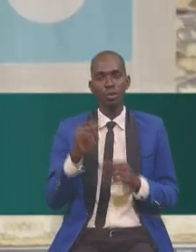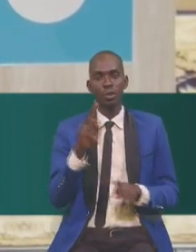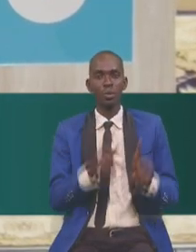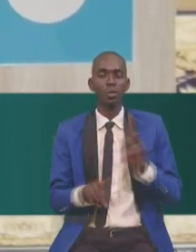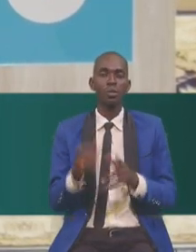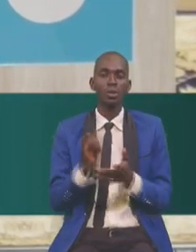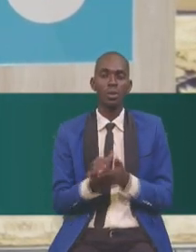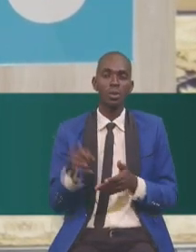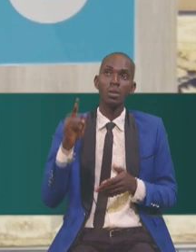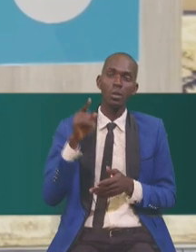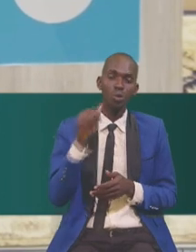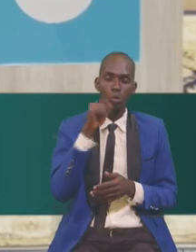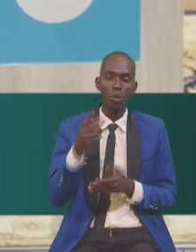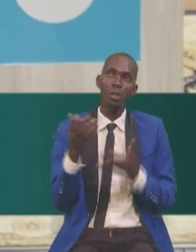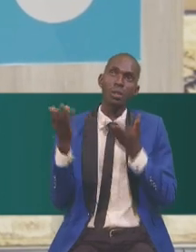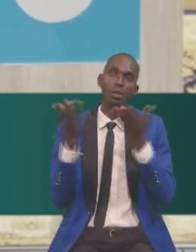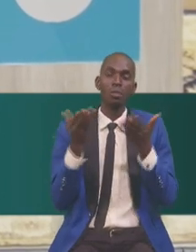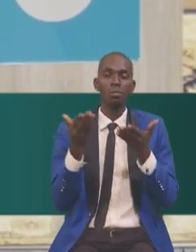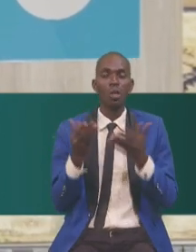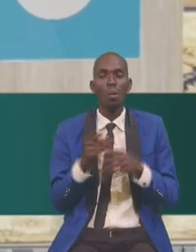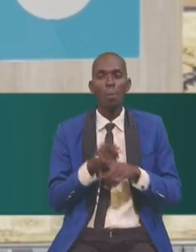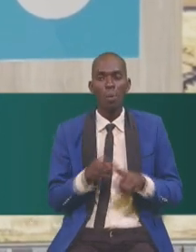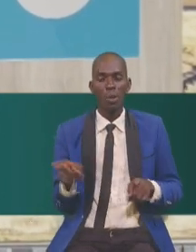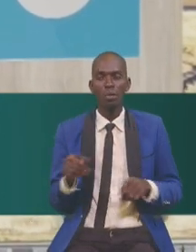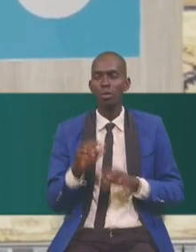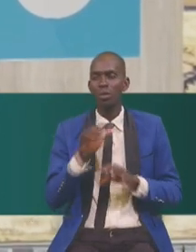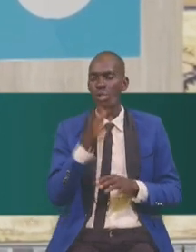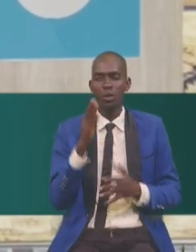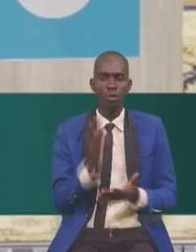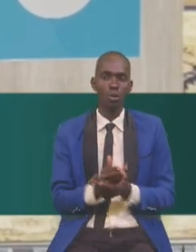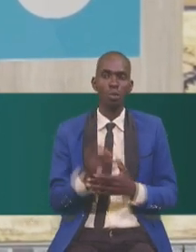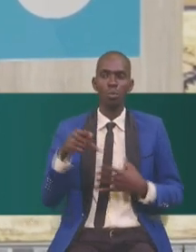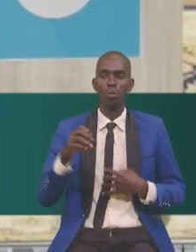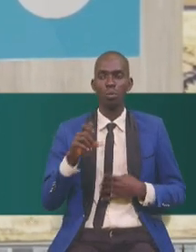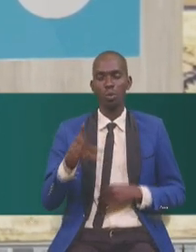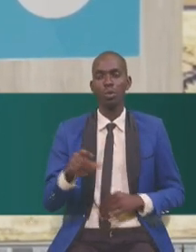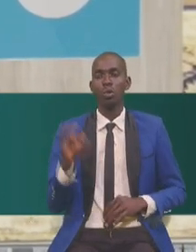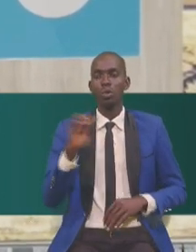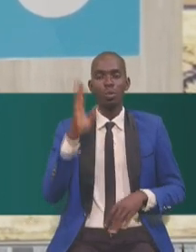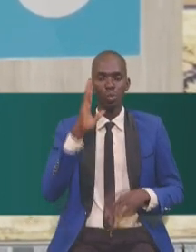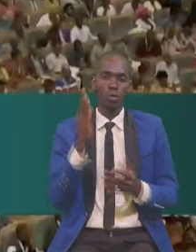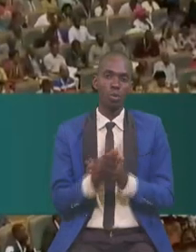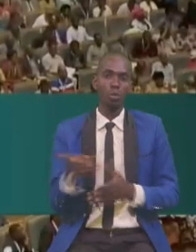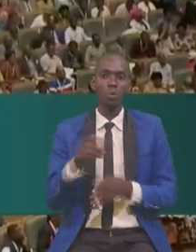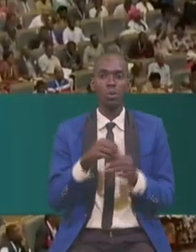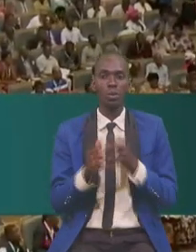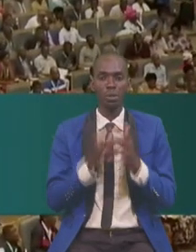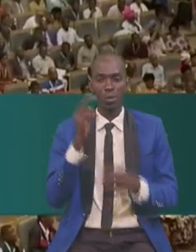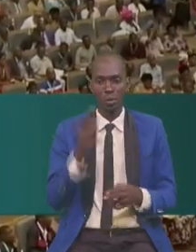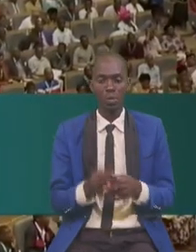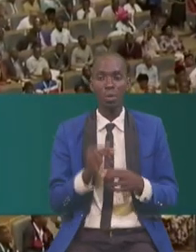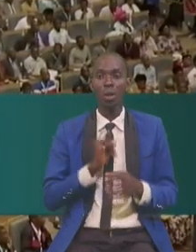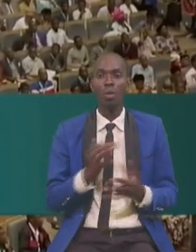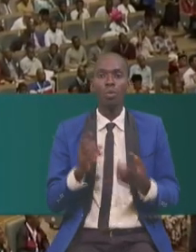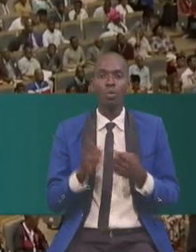she served. But they didn't stop Paul. Nothing will stop you. I want you to